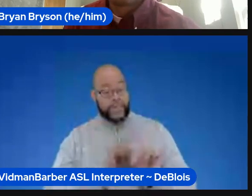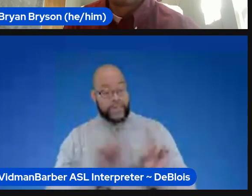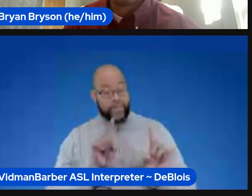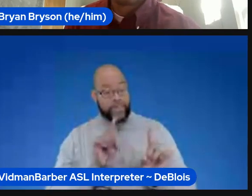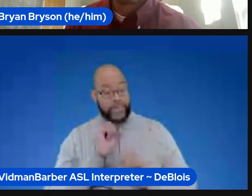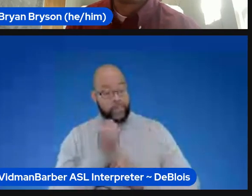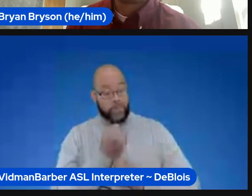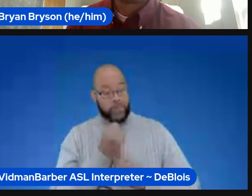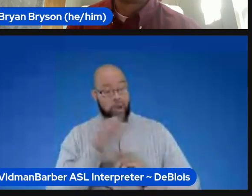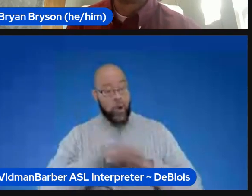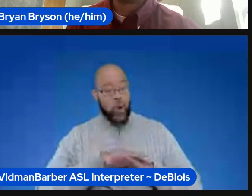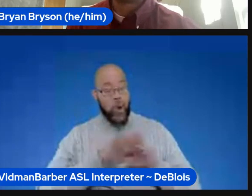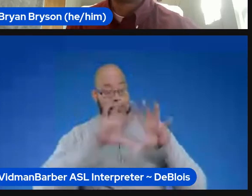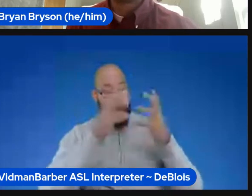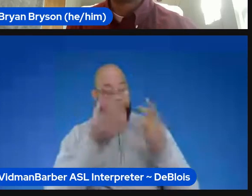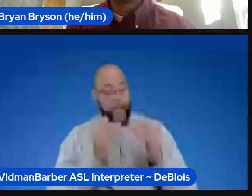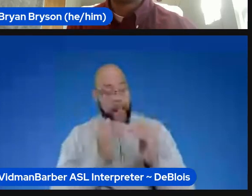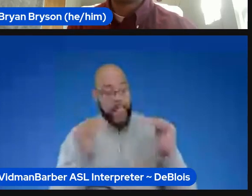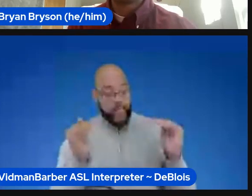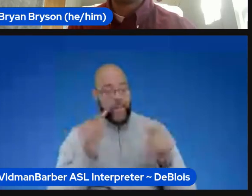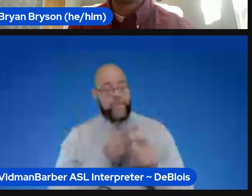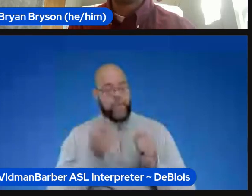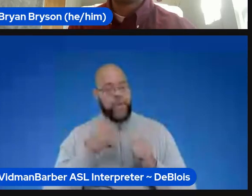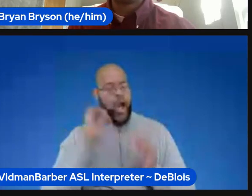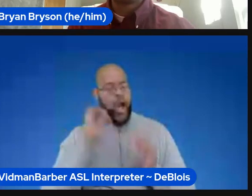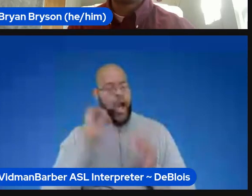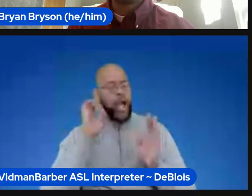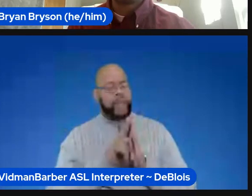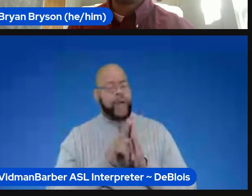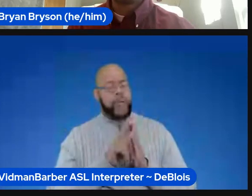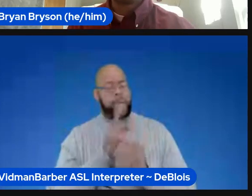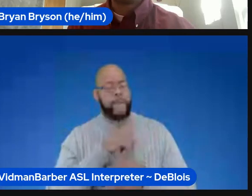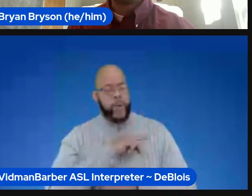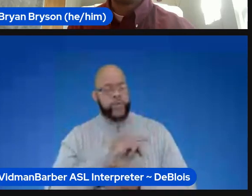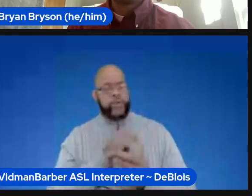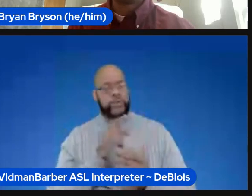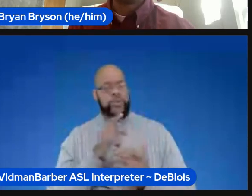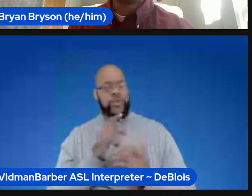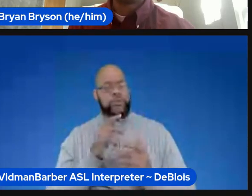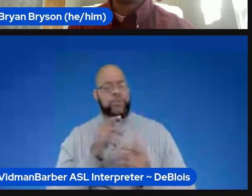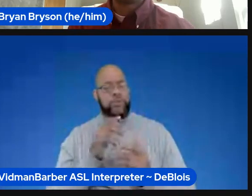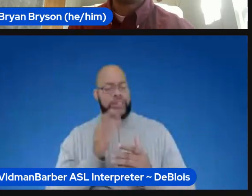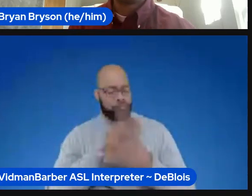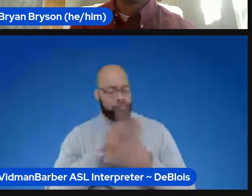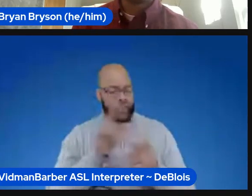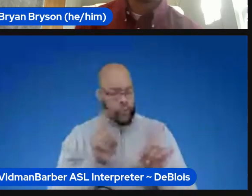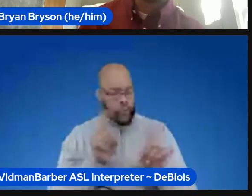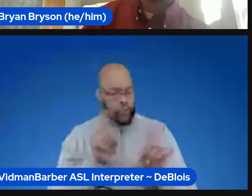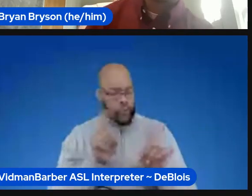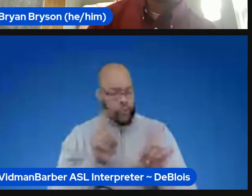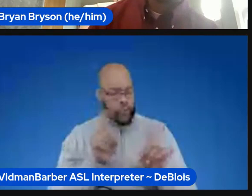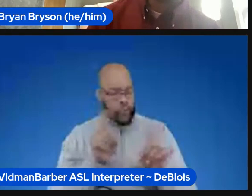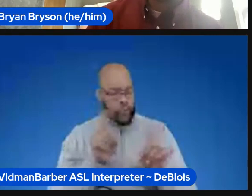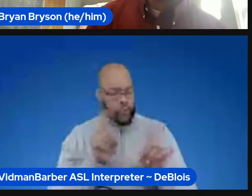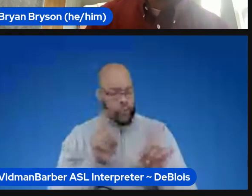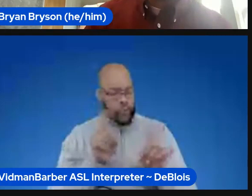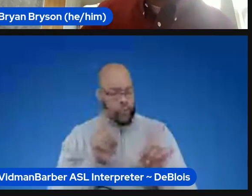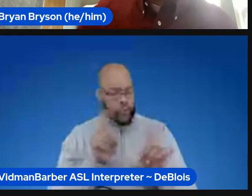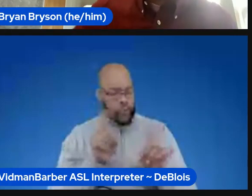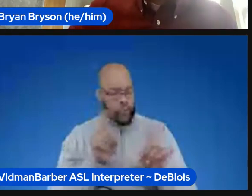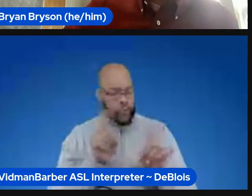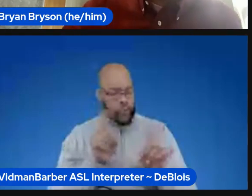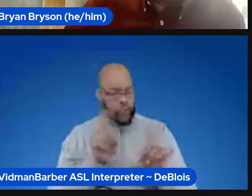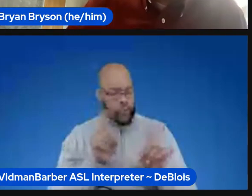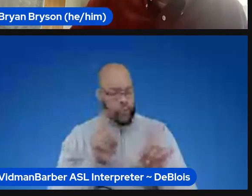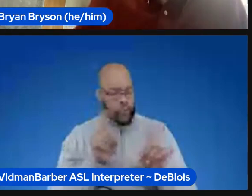on a population level, then we can identify personalized interventions as well. So I published several